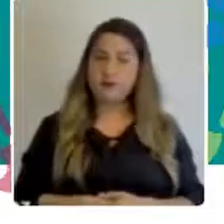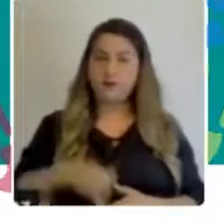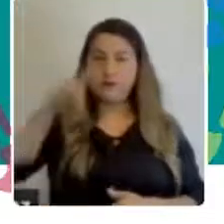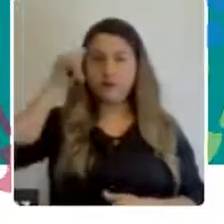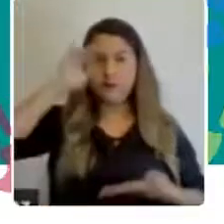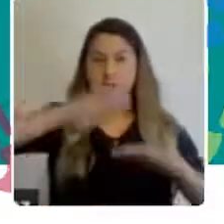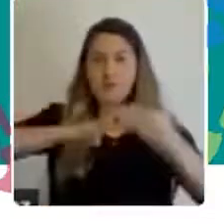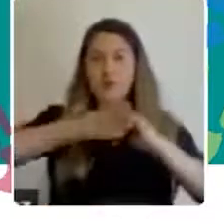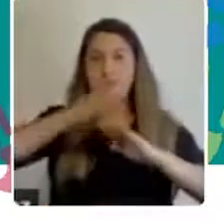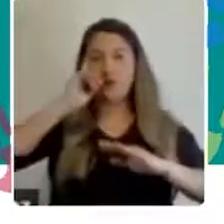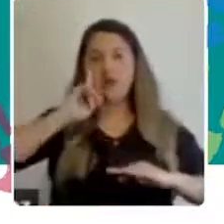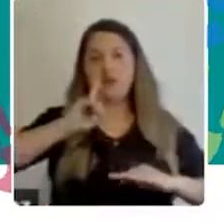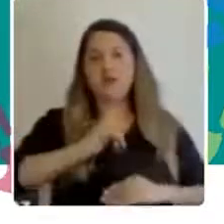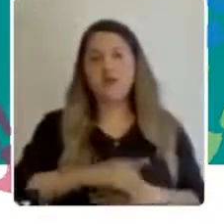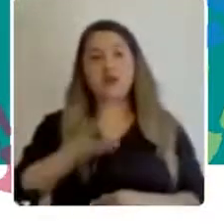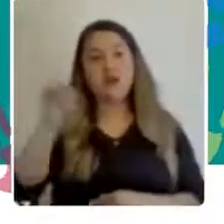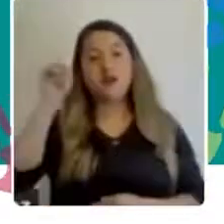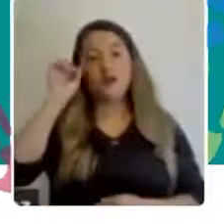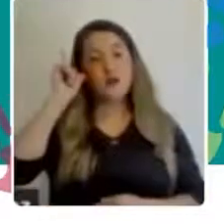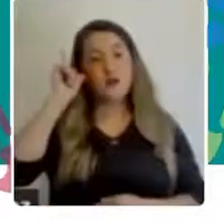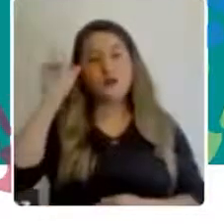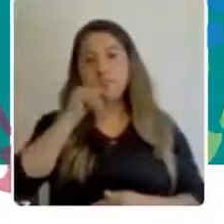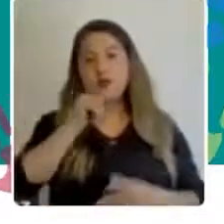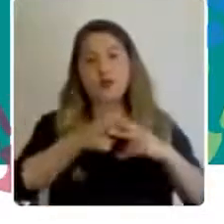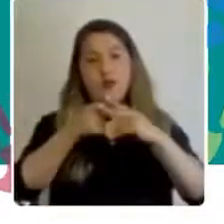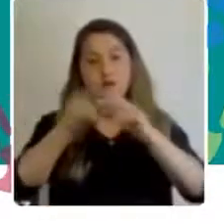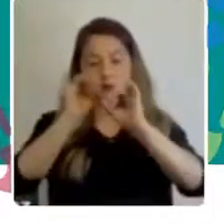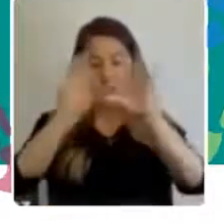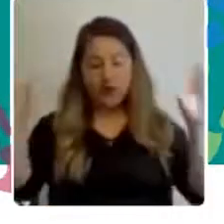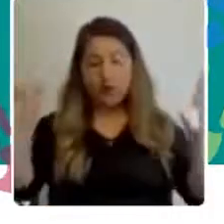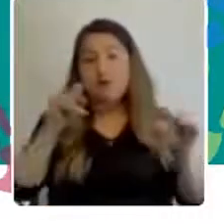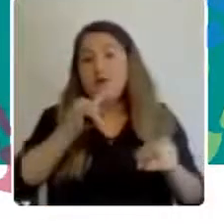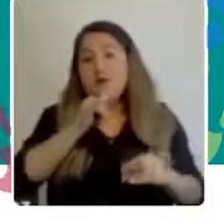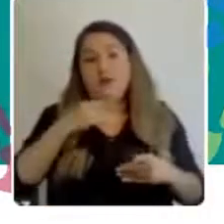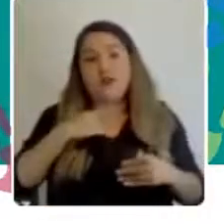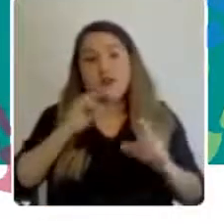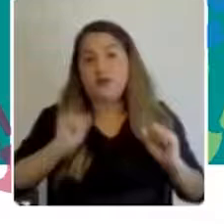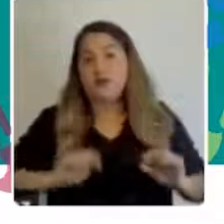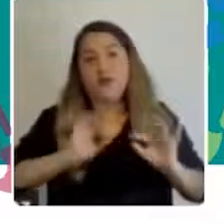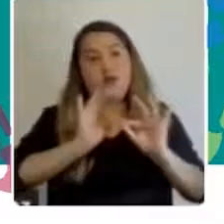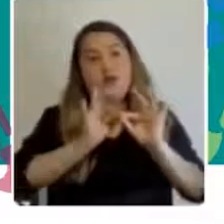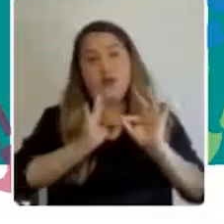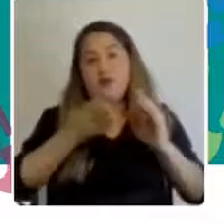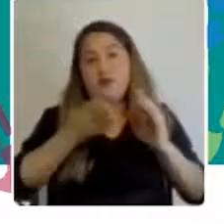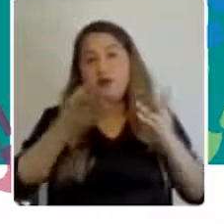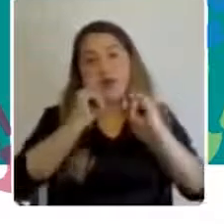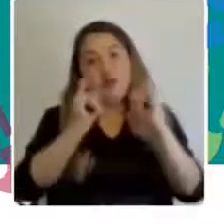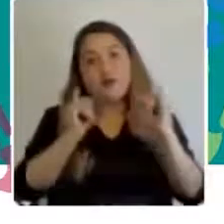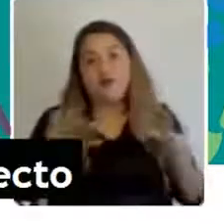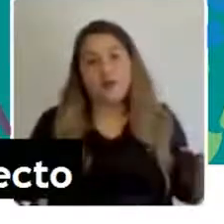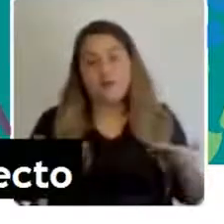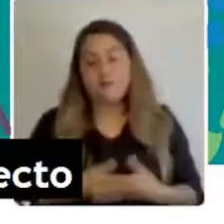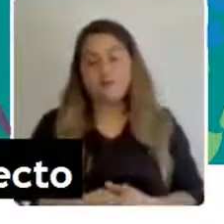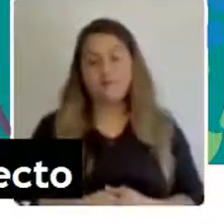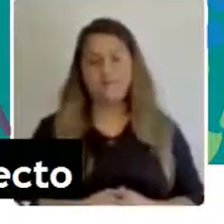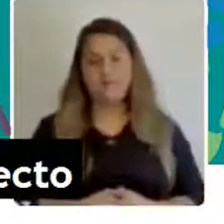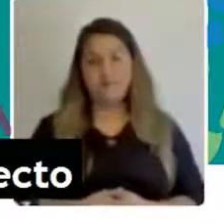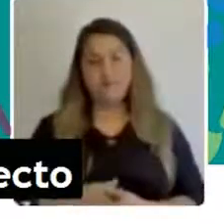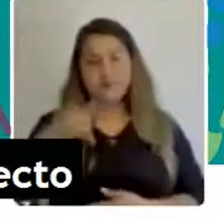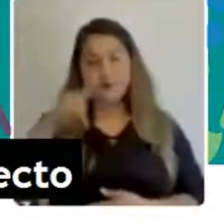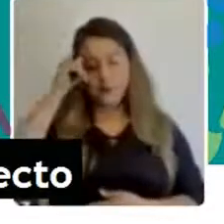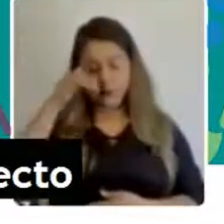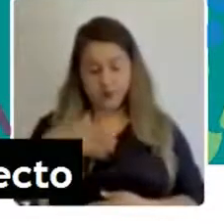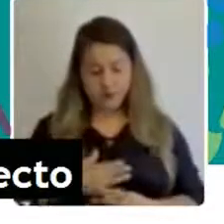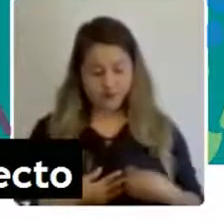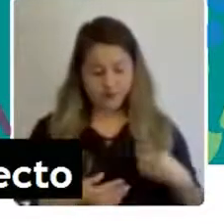la fase 4 de post-aprobación. Here are several of the challenges I think that we've talked about and